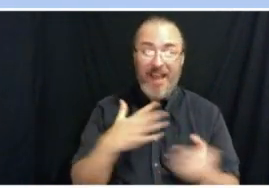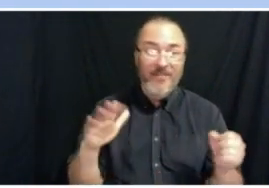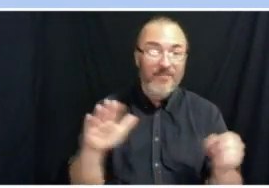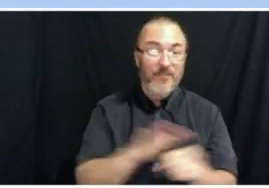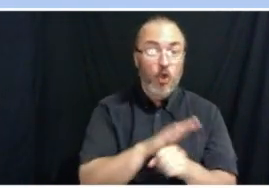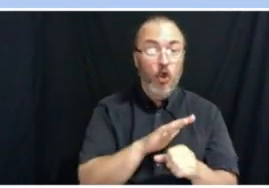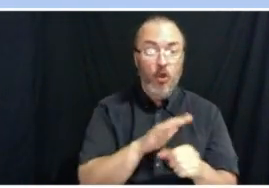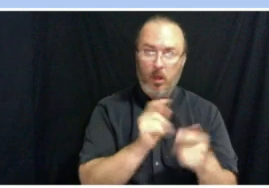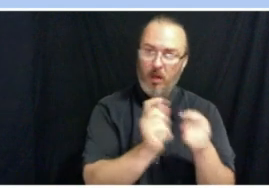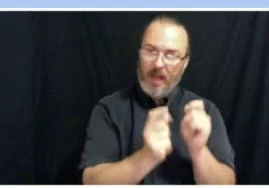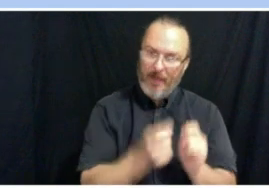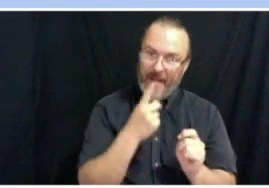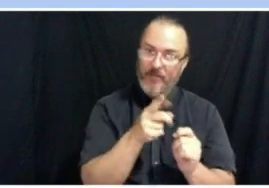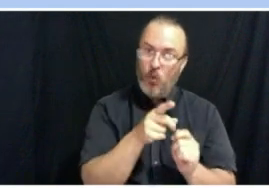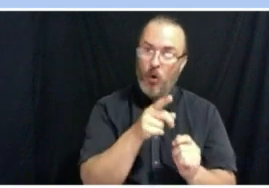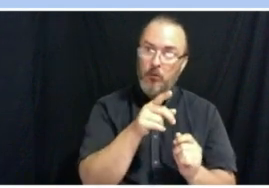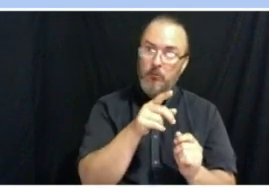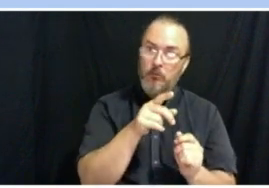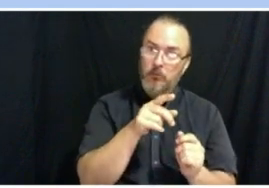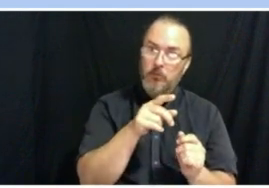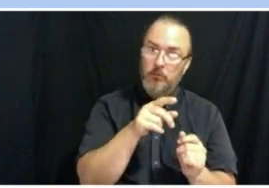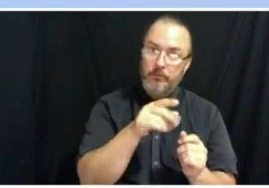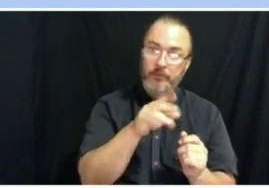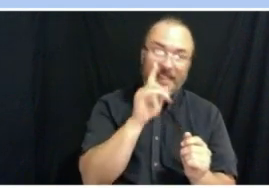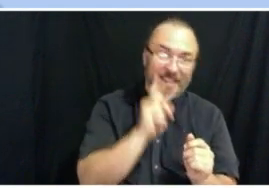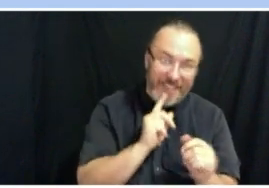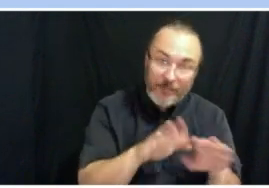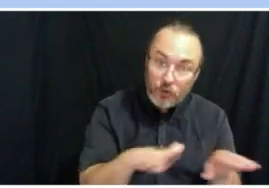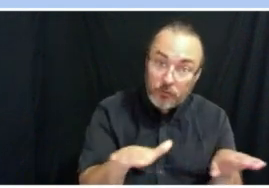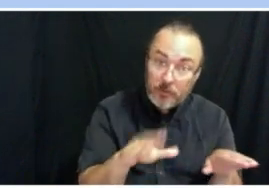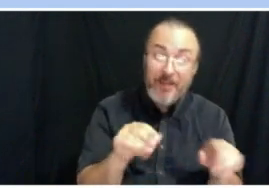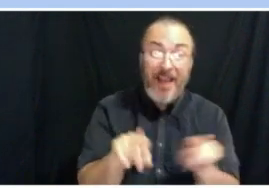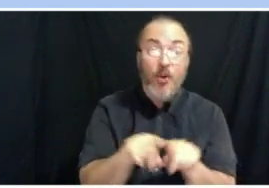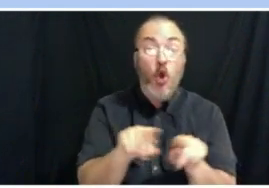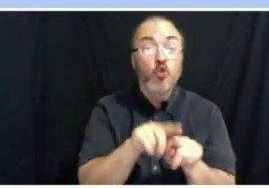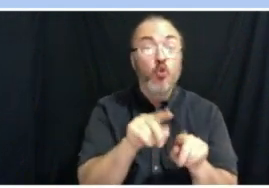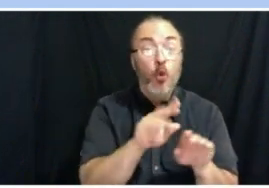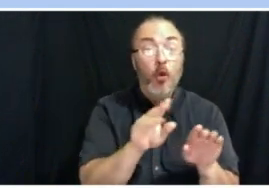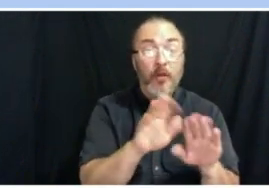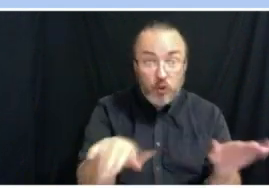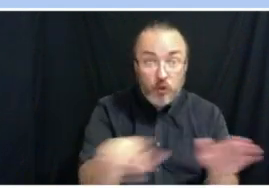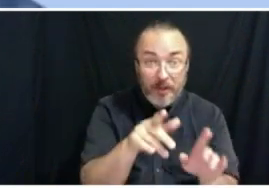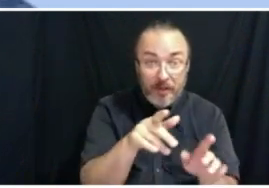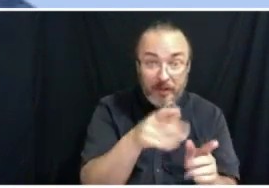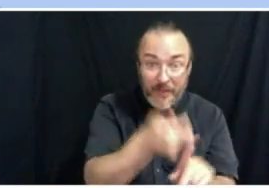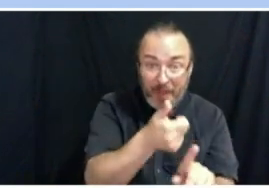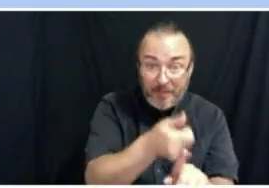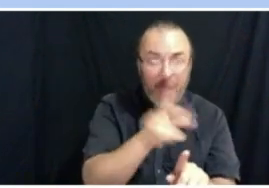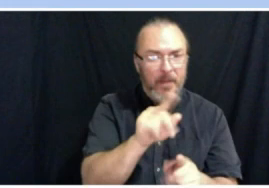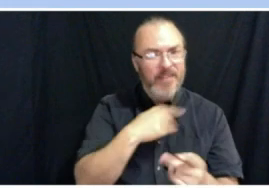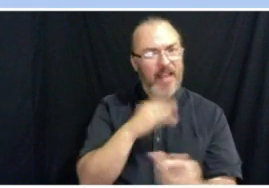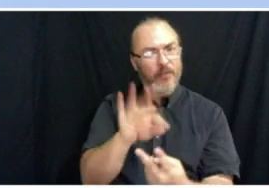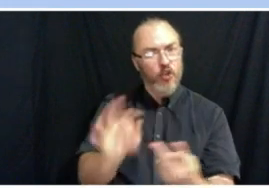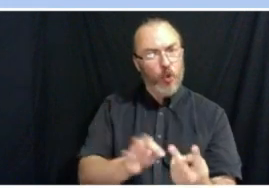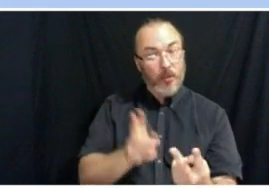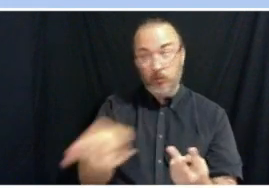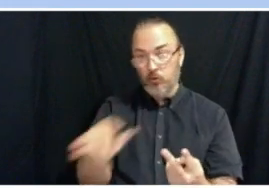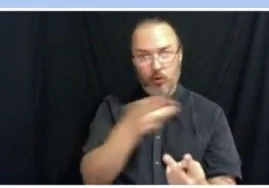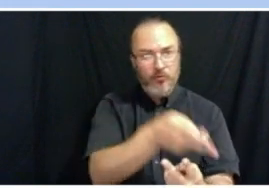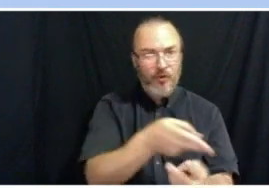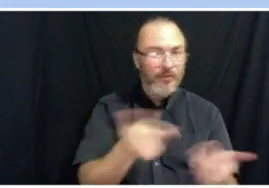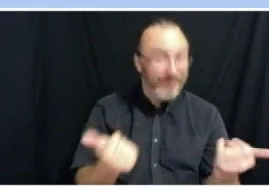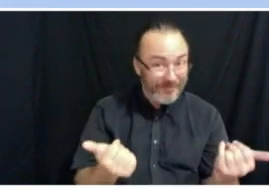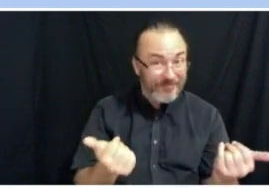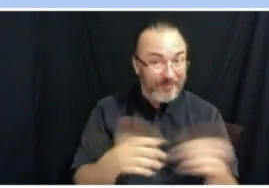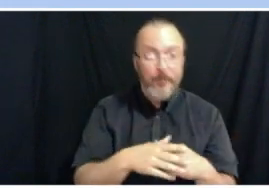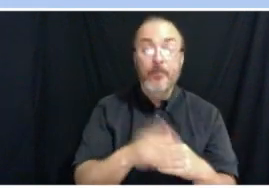children who are deaf, and students themselves need to have the choice between which school they want to go to. And in terms of special